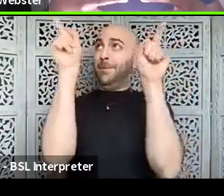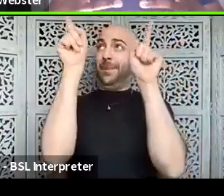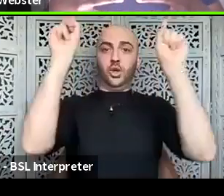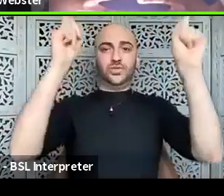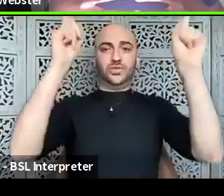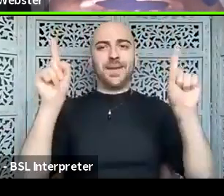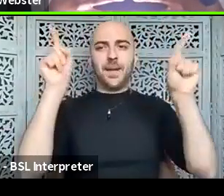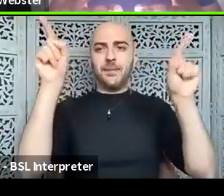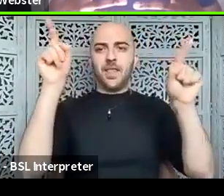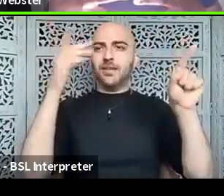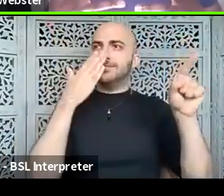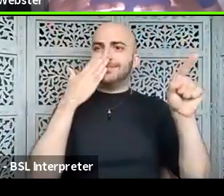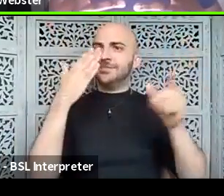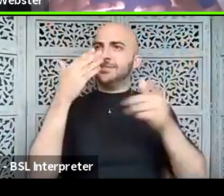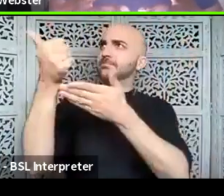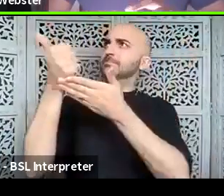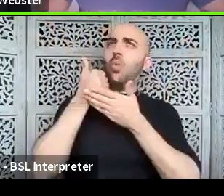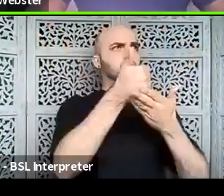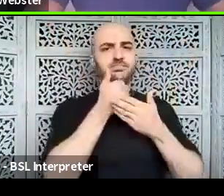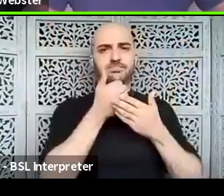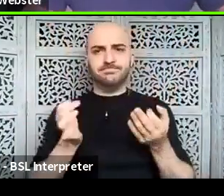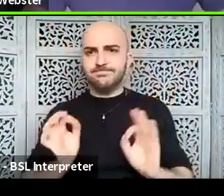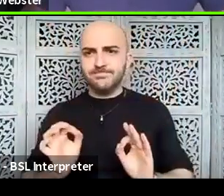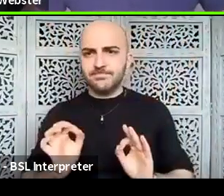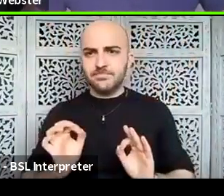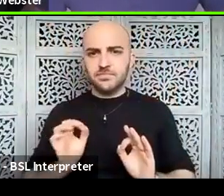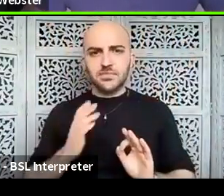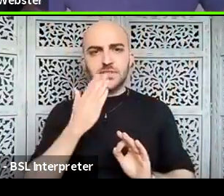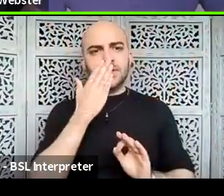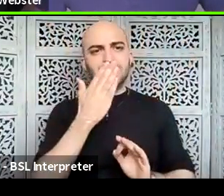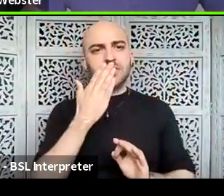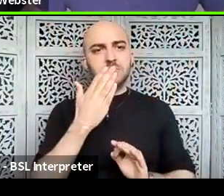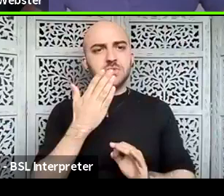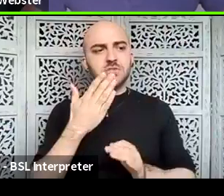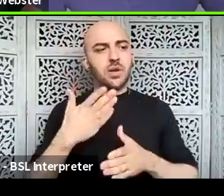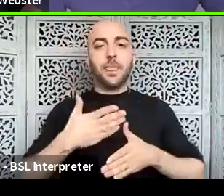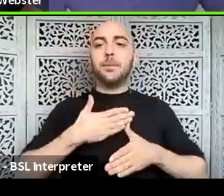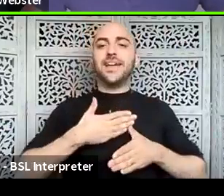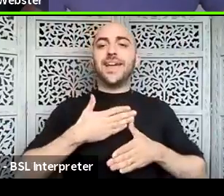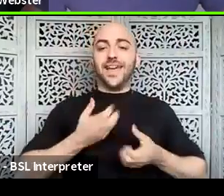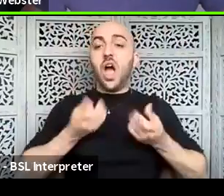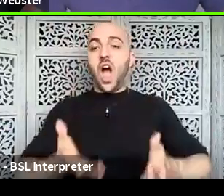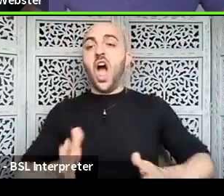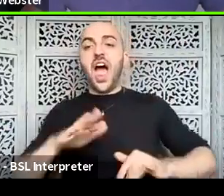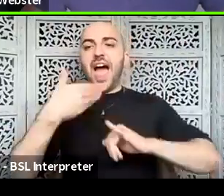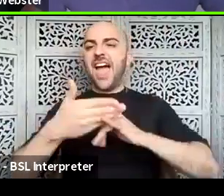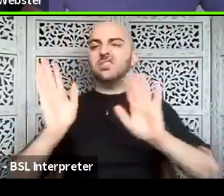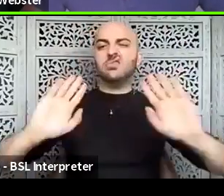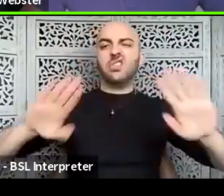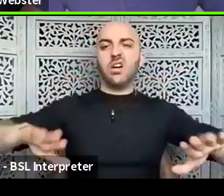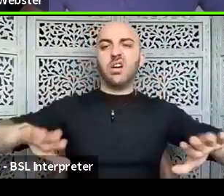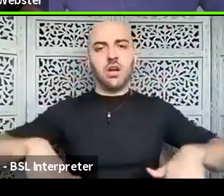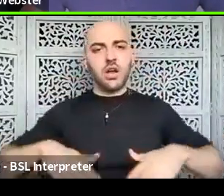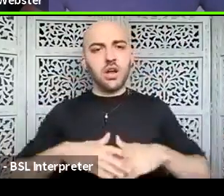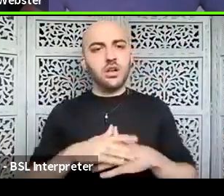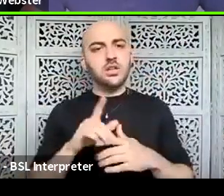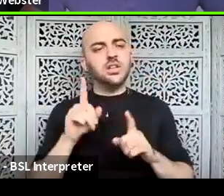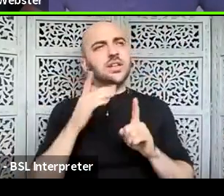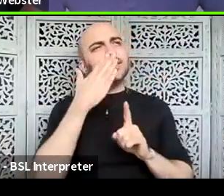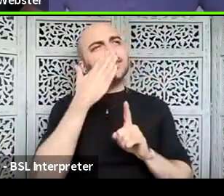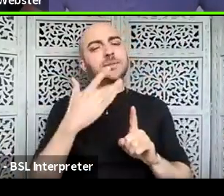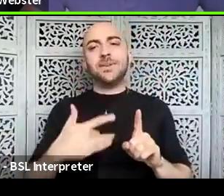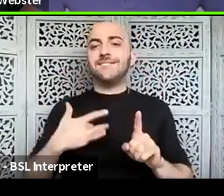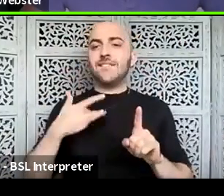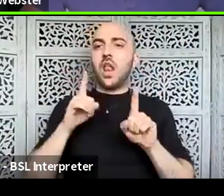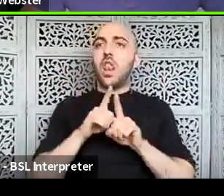there's no support there. It didn't seem to come at the very beginning. It was like, it felt like the kind of the contracts that we had